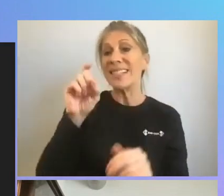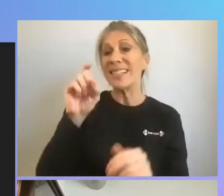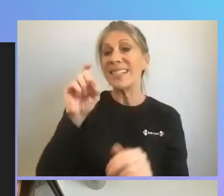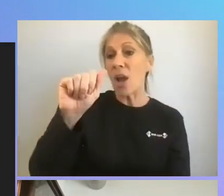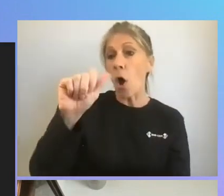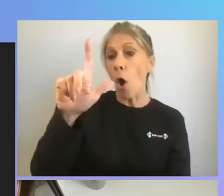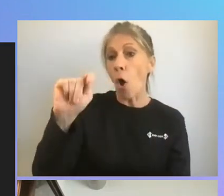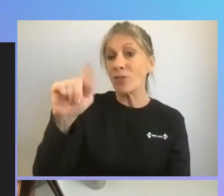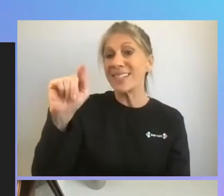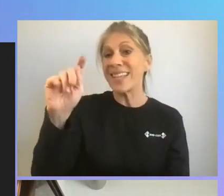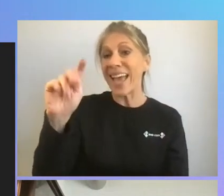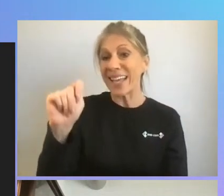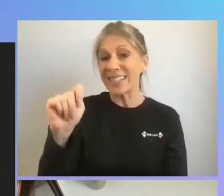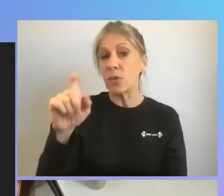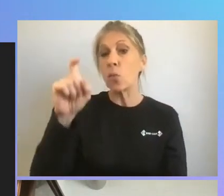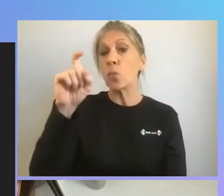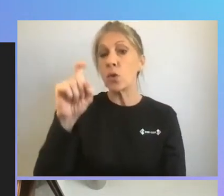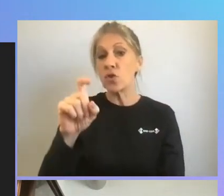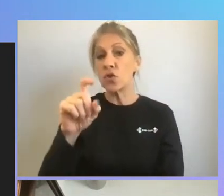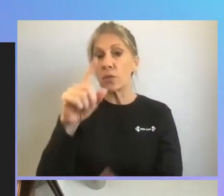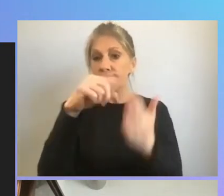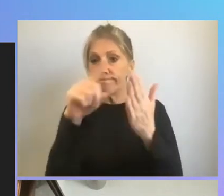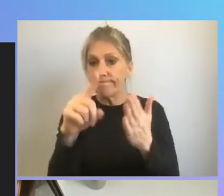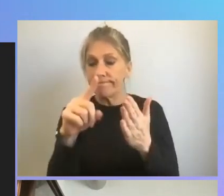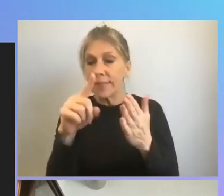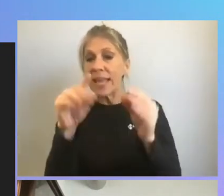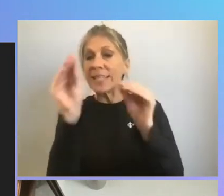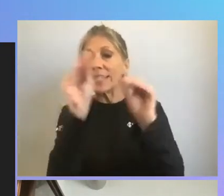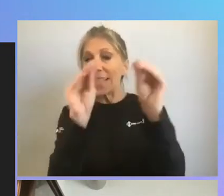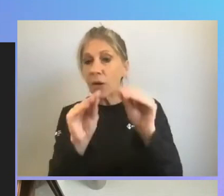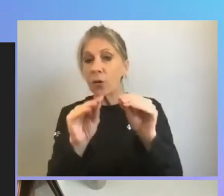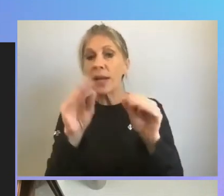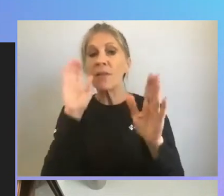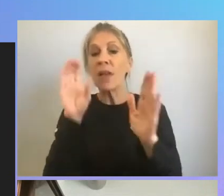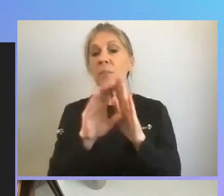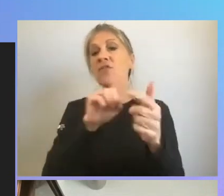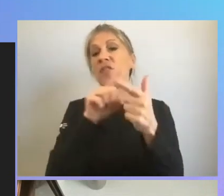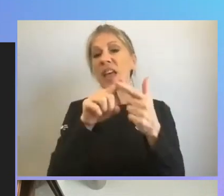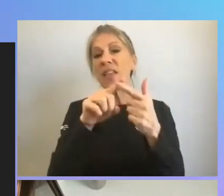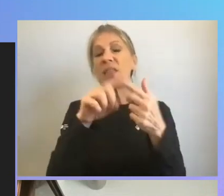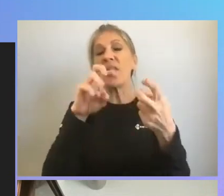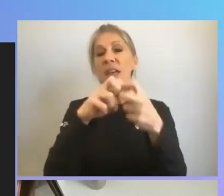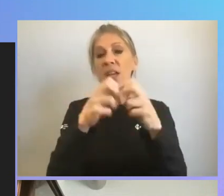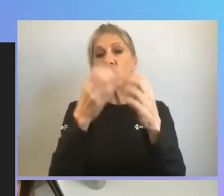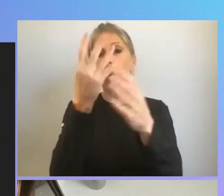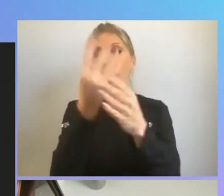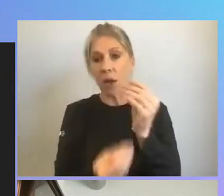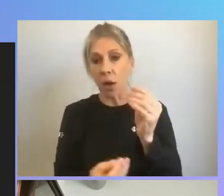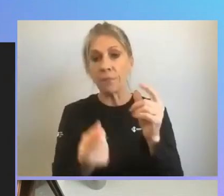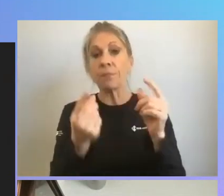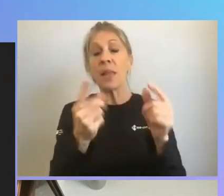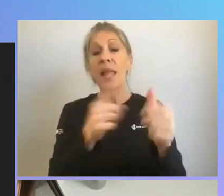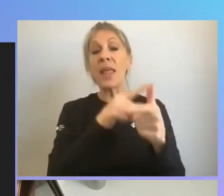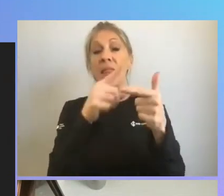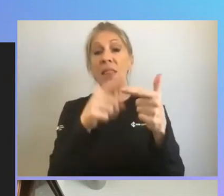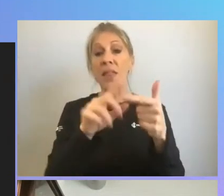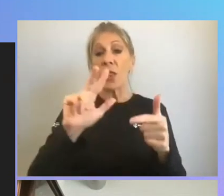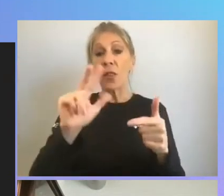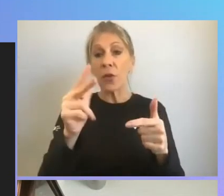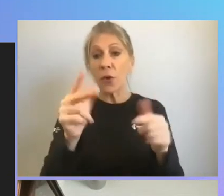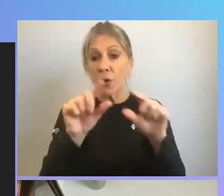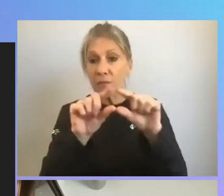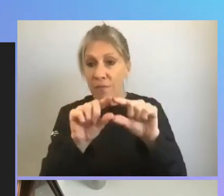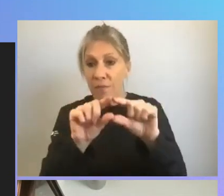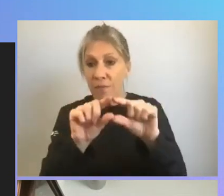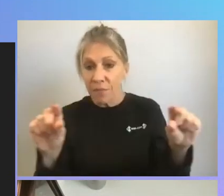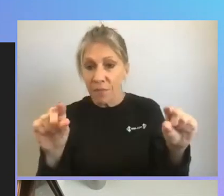Again, we should probably mark that up as a decorative image, and then this issue will go away. And then finally, our third category of issues are in the footer, and it's